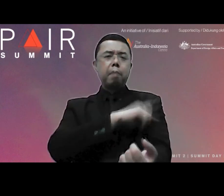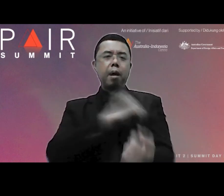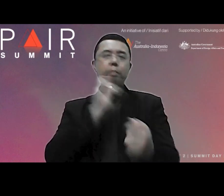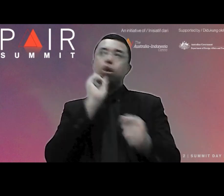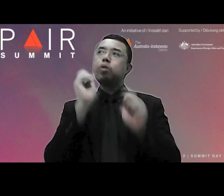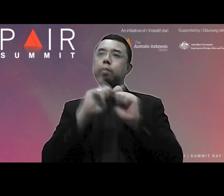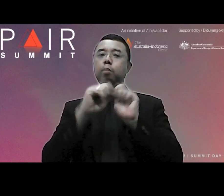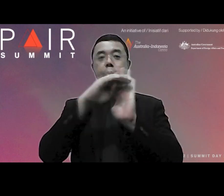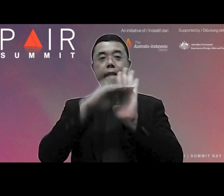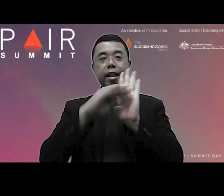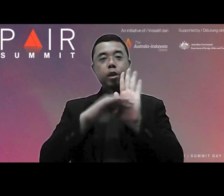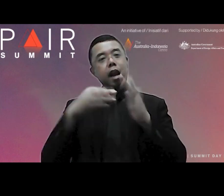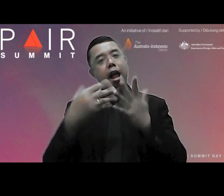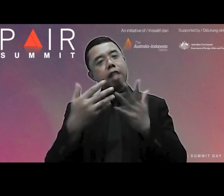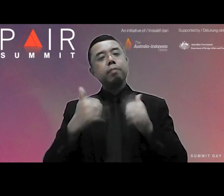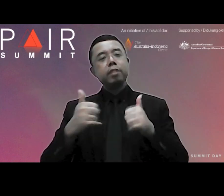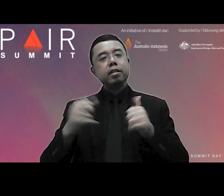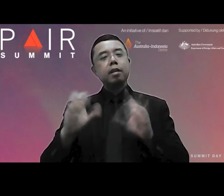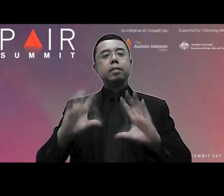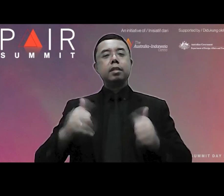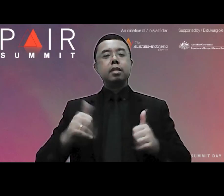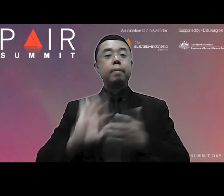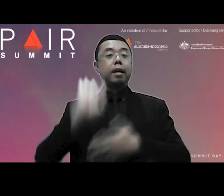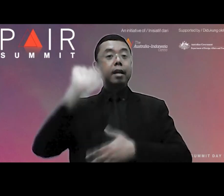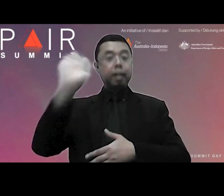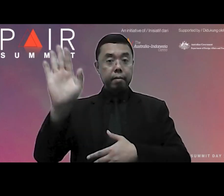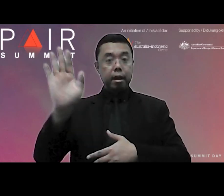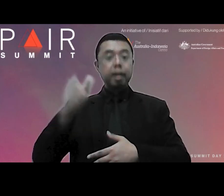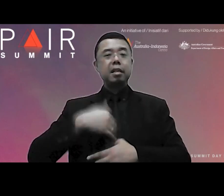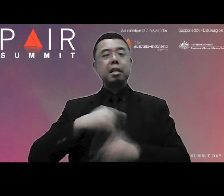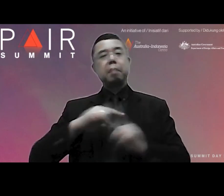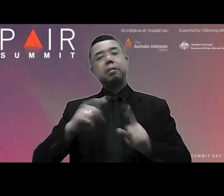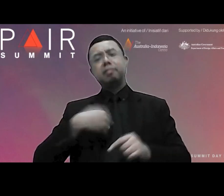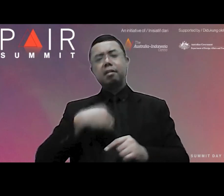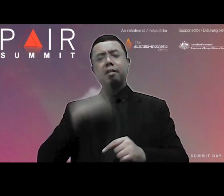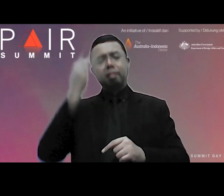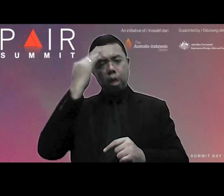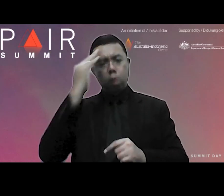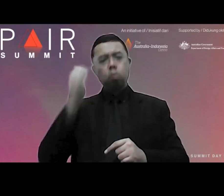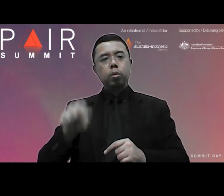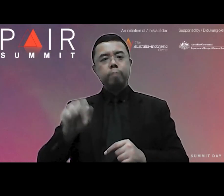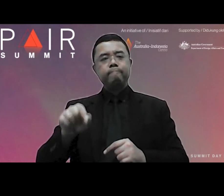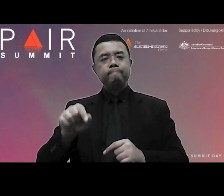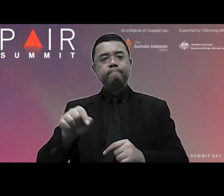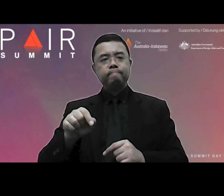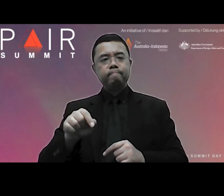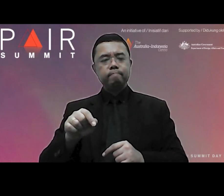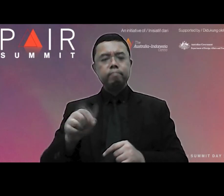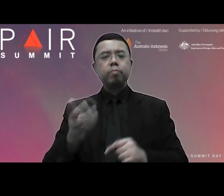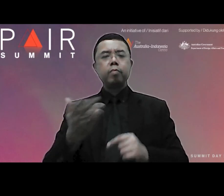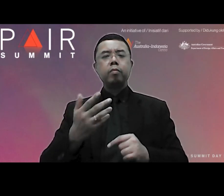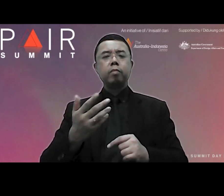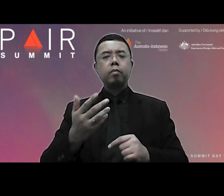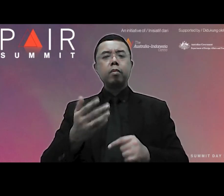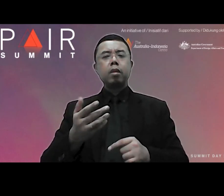the future. And unfortunately, we know that crises of this kind will continue to occur into the future. So I just